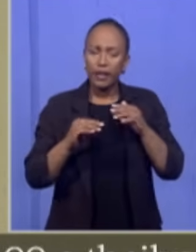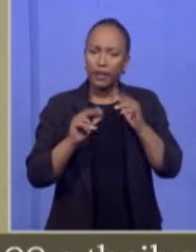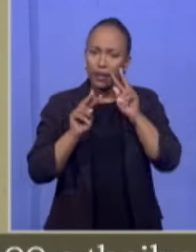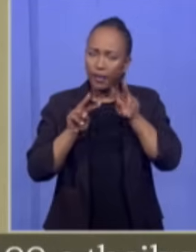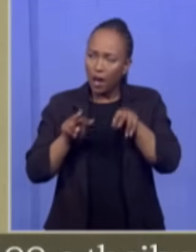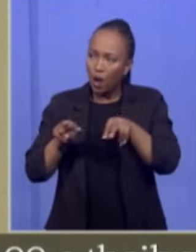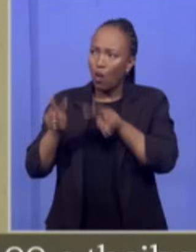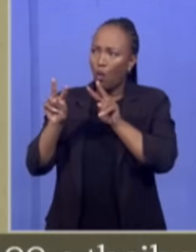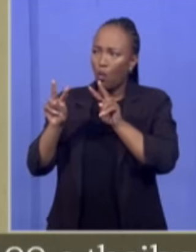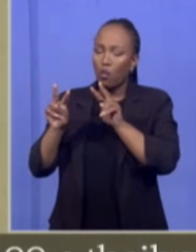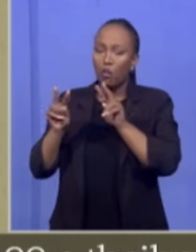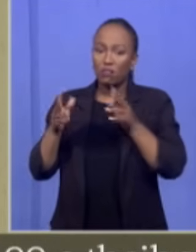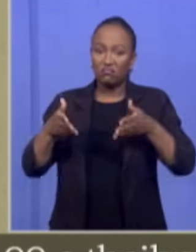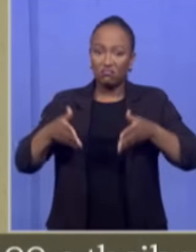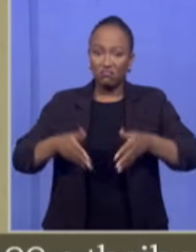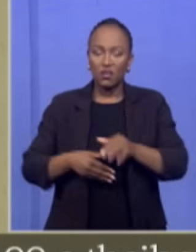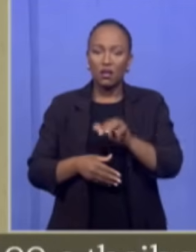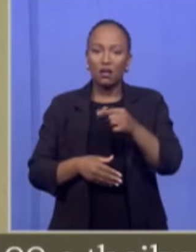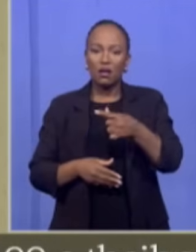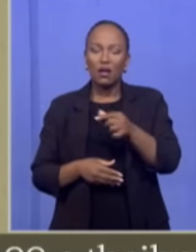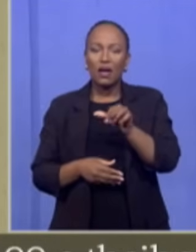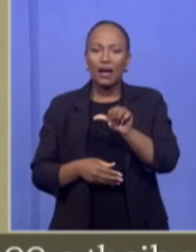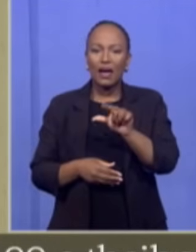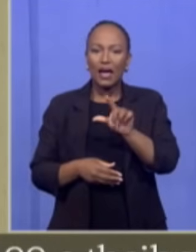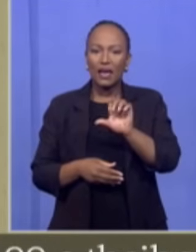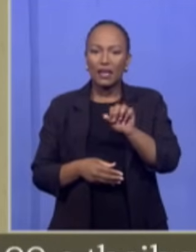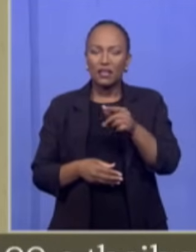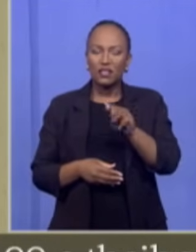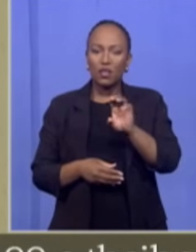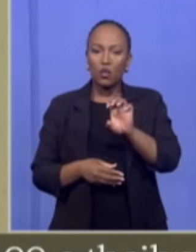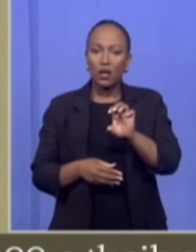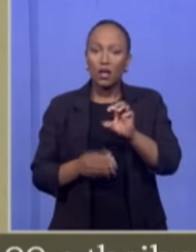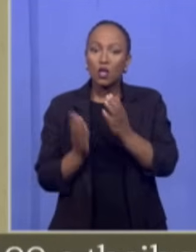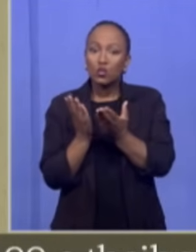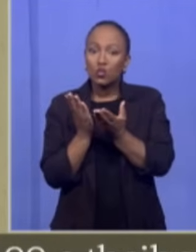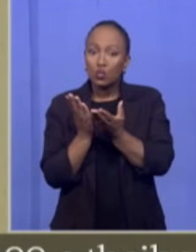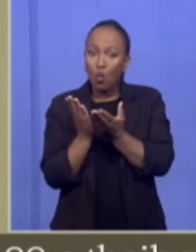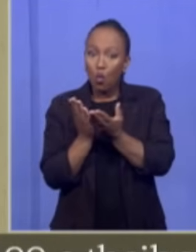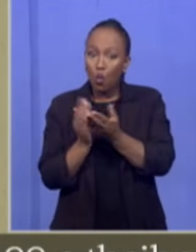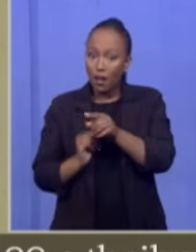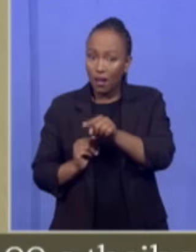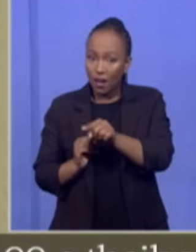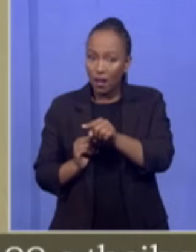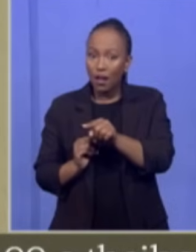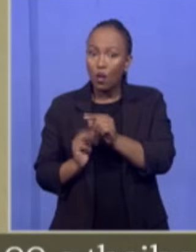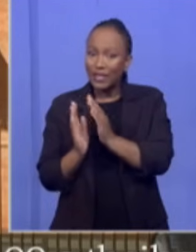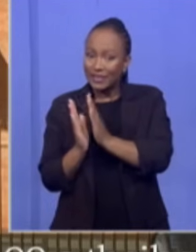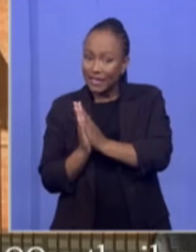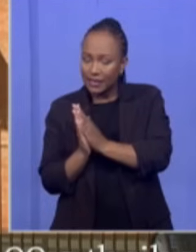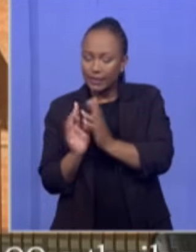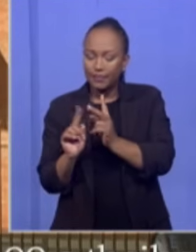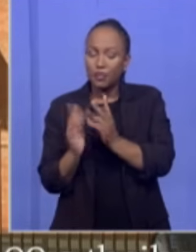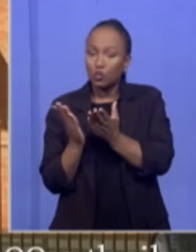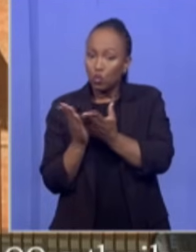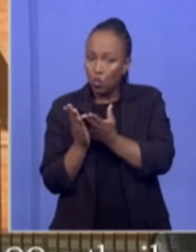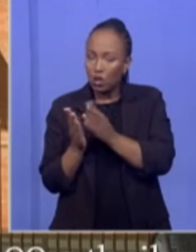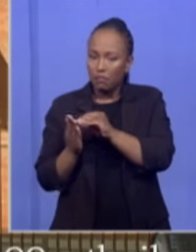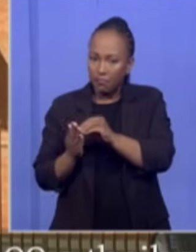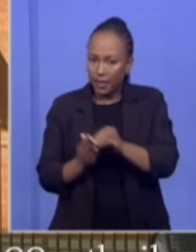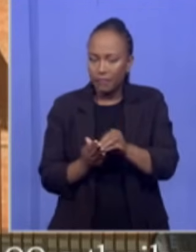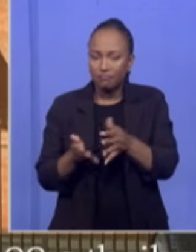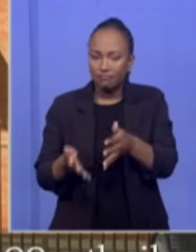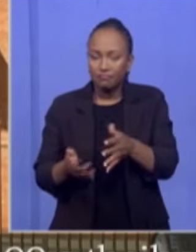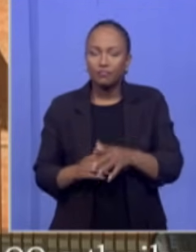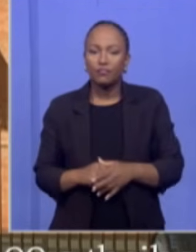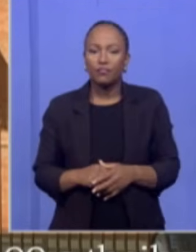re tliseditse sekolo se sa St Boniface se tsetswe ke kereke ya St Boniface. Ke dilemo kereke